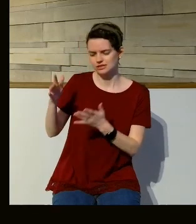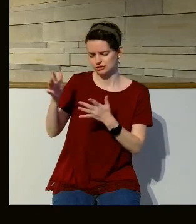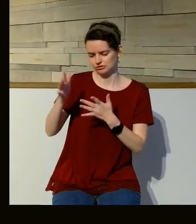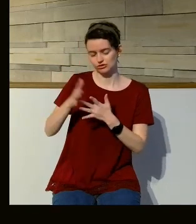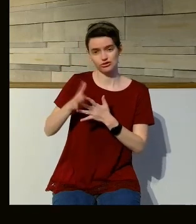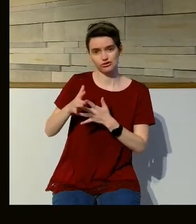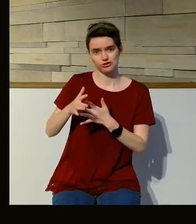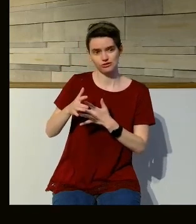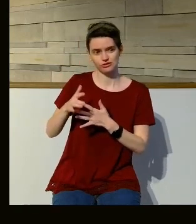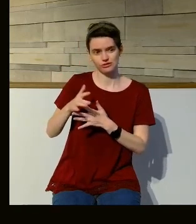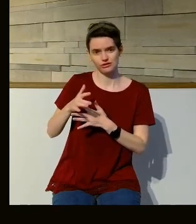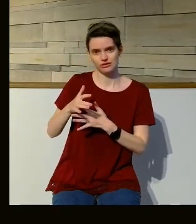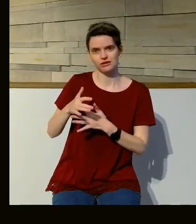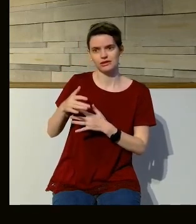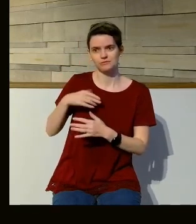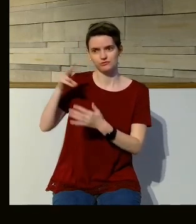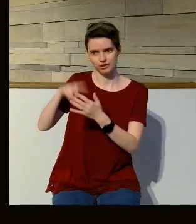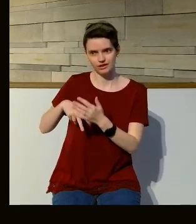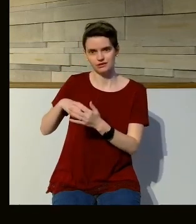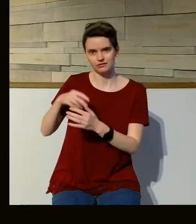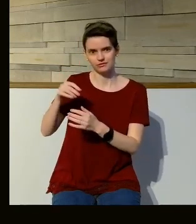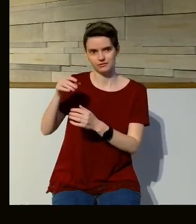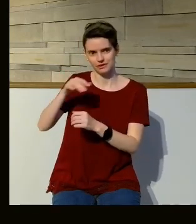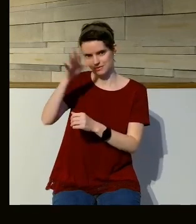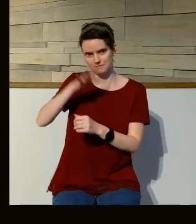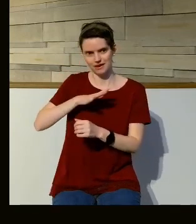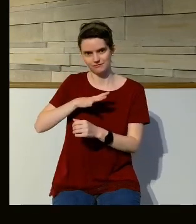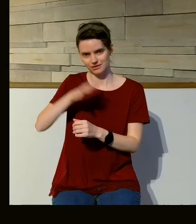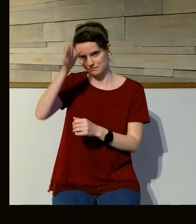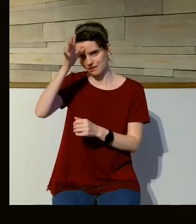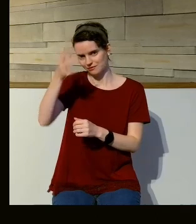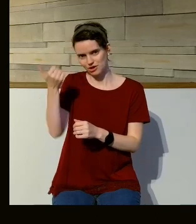school. Sure enough, he had been reading guys like Richard Dawkins, Christopher Hitchens.